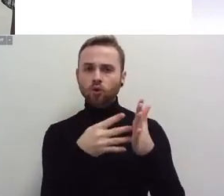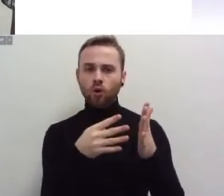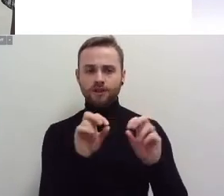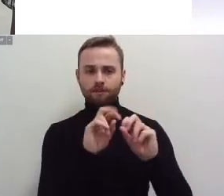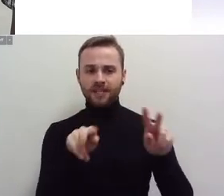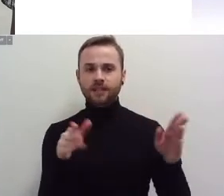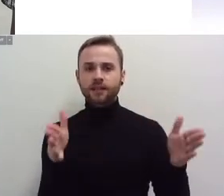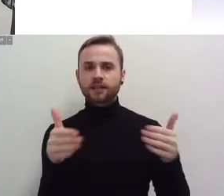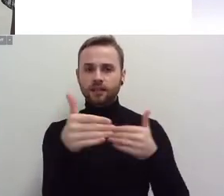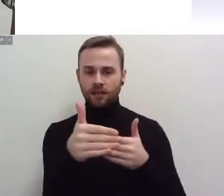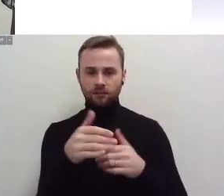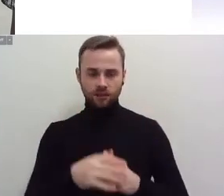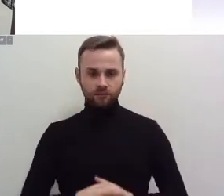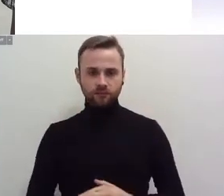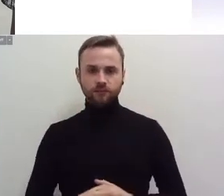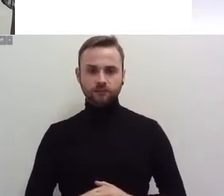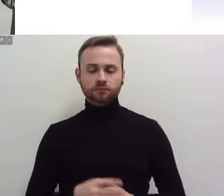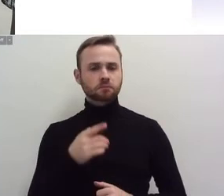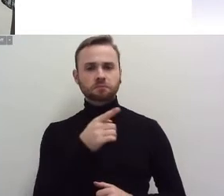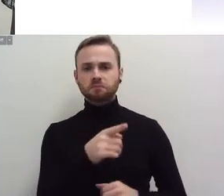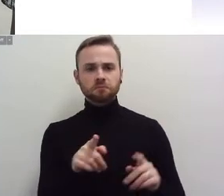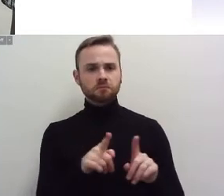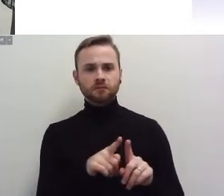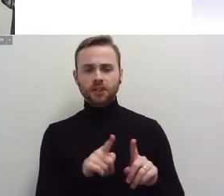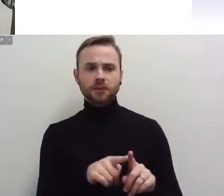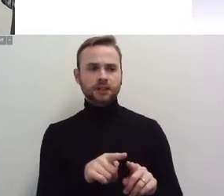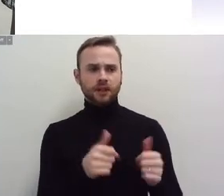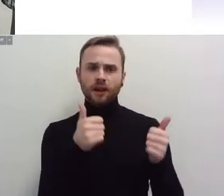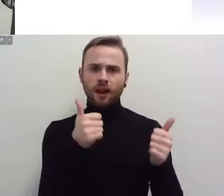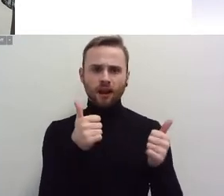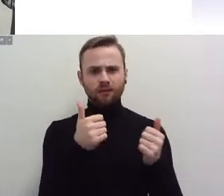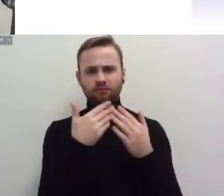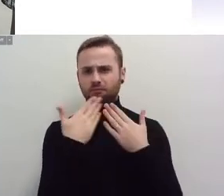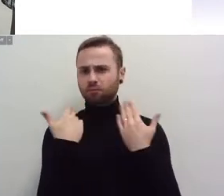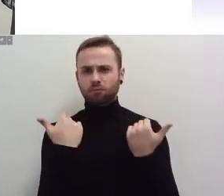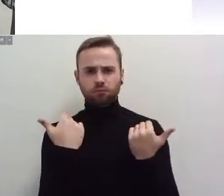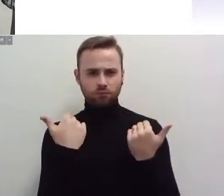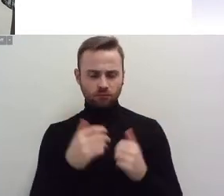operating as frequently or as rigorously as we would like